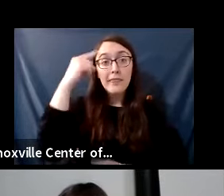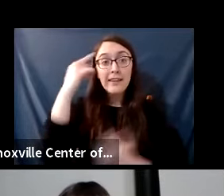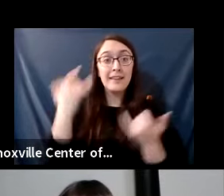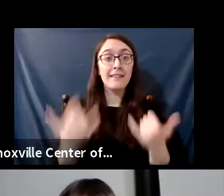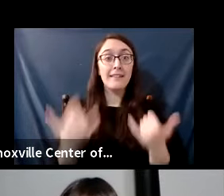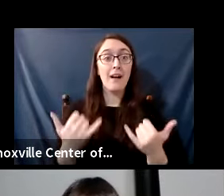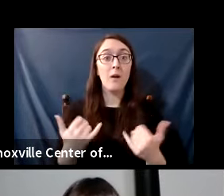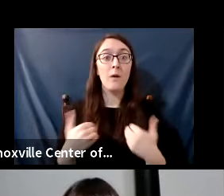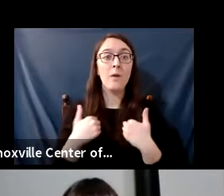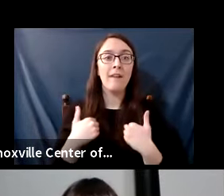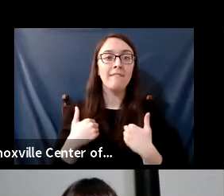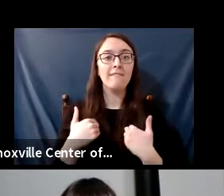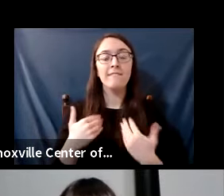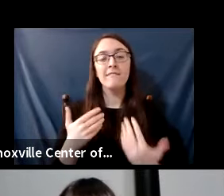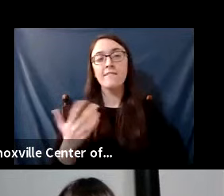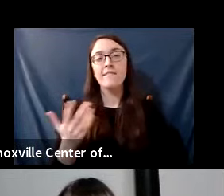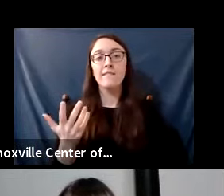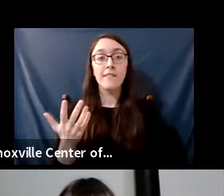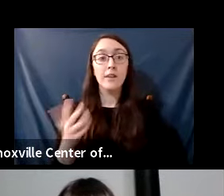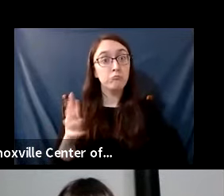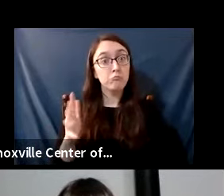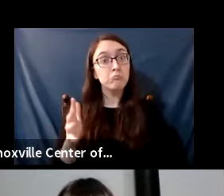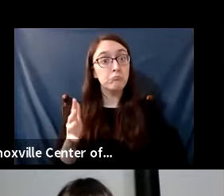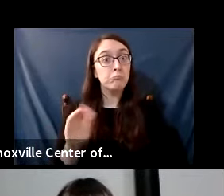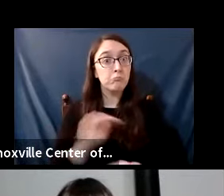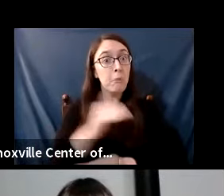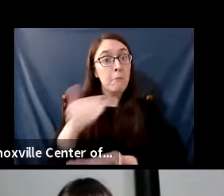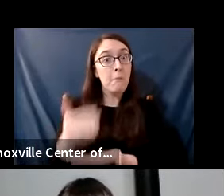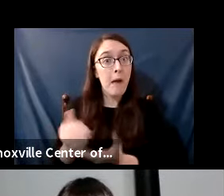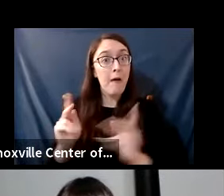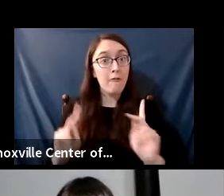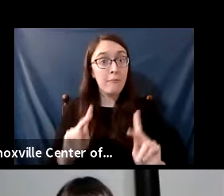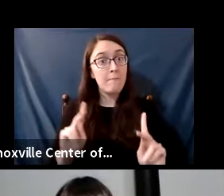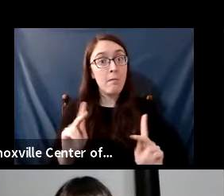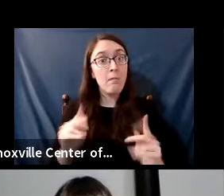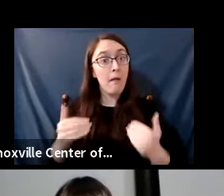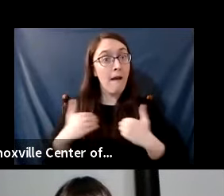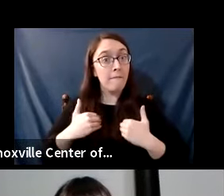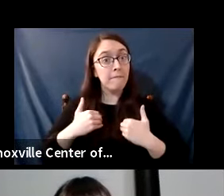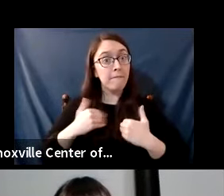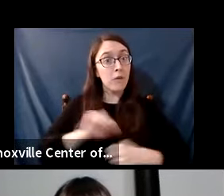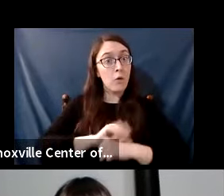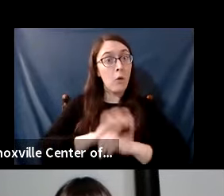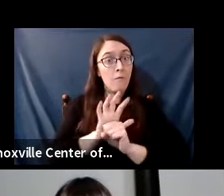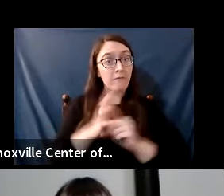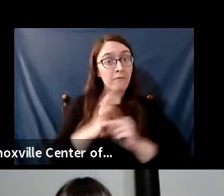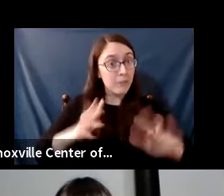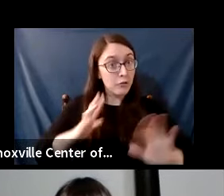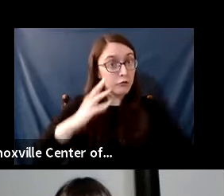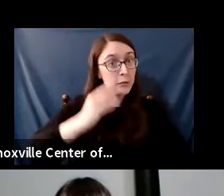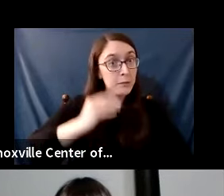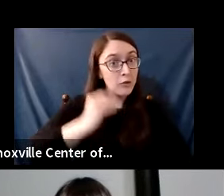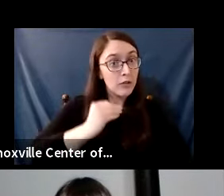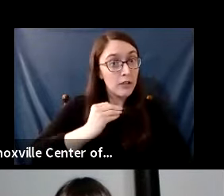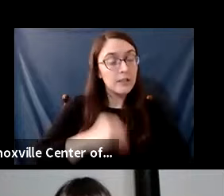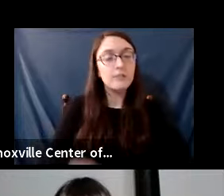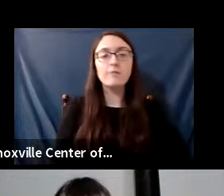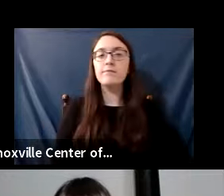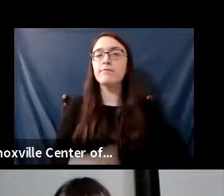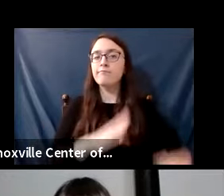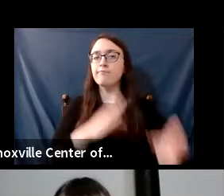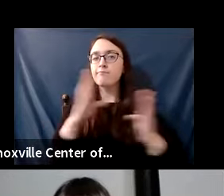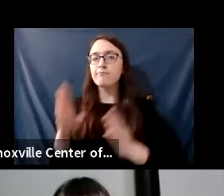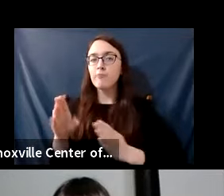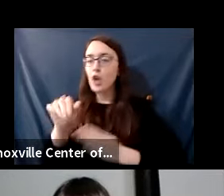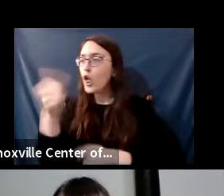have not just a decent number of people who've had COVID, but there are quite a few people now who know in some way, shape, or form